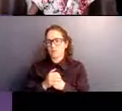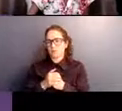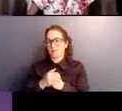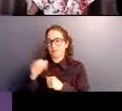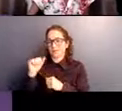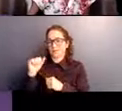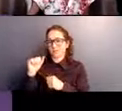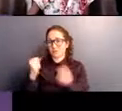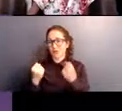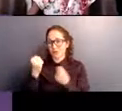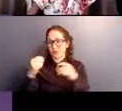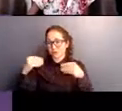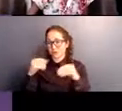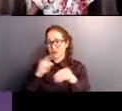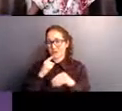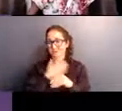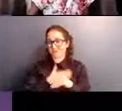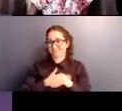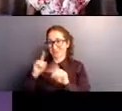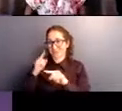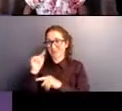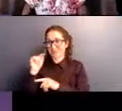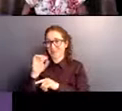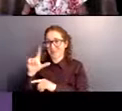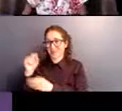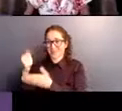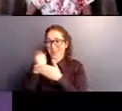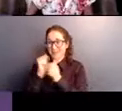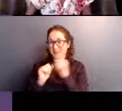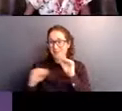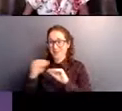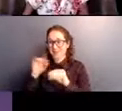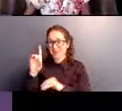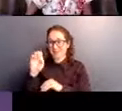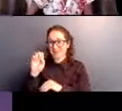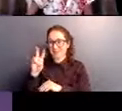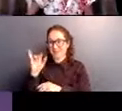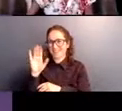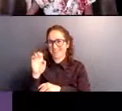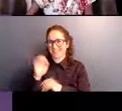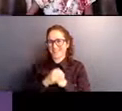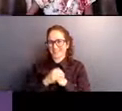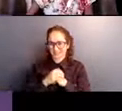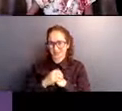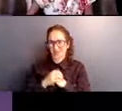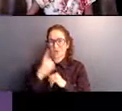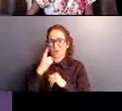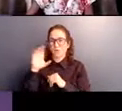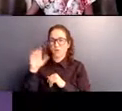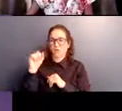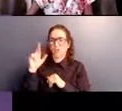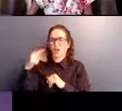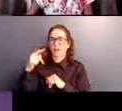my favorite places to go get tools to help with mobility devices, right? So car pinstriping tape helps to label